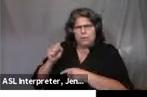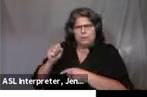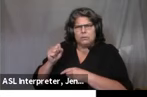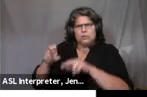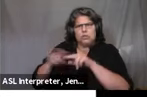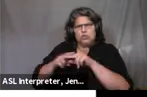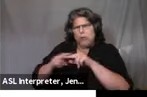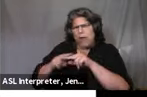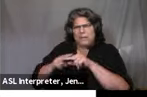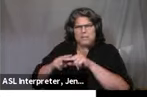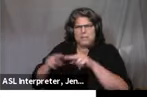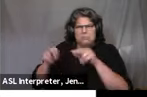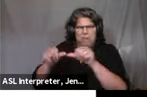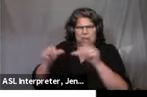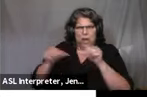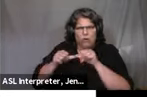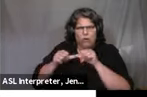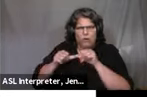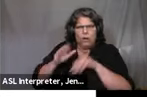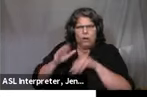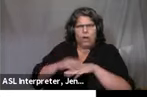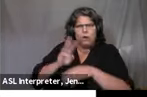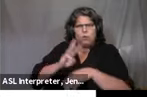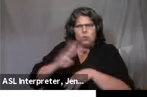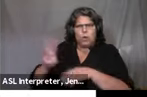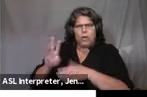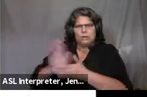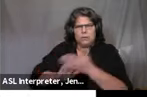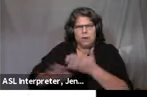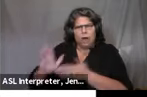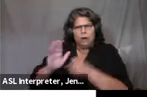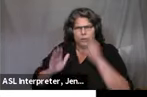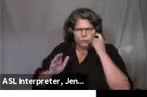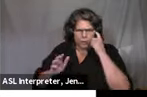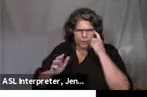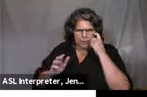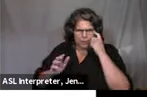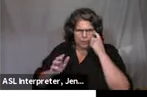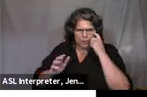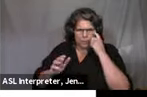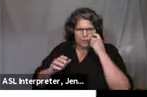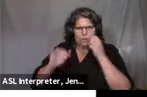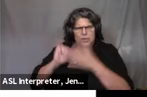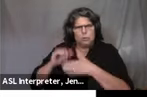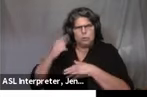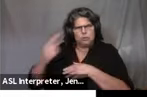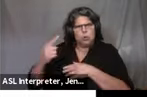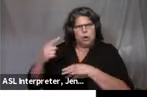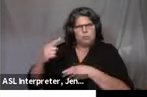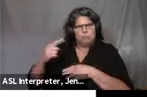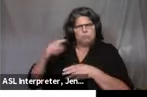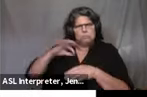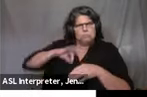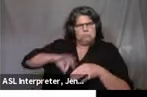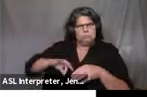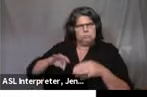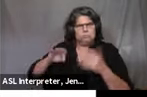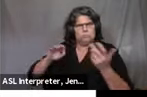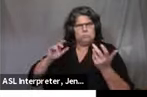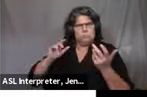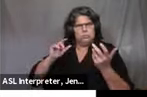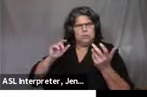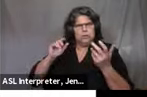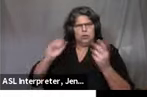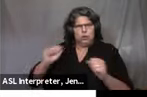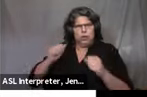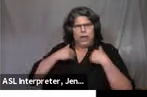transit area on West College. That was one of the advantages. They could, you know, come that way, and